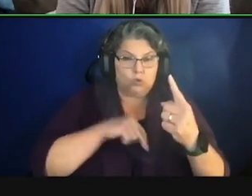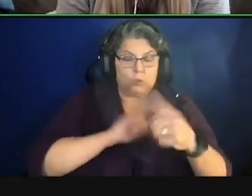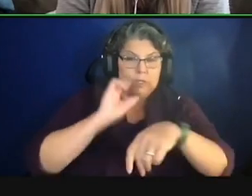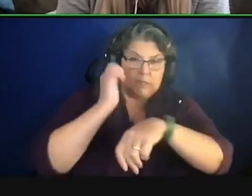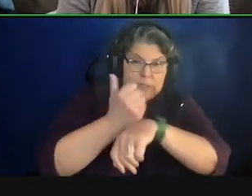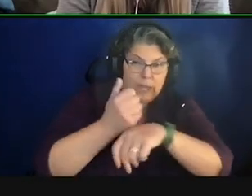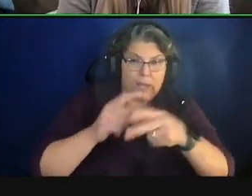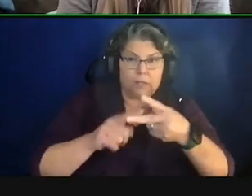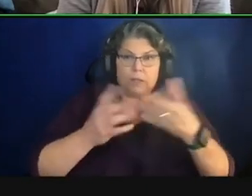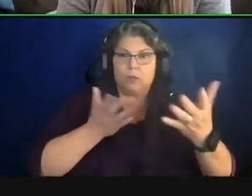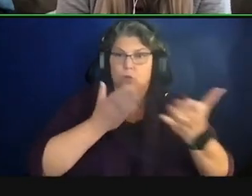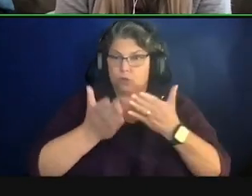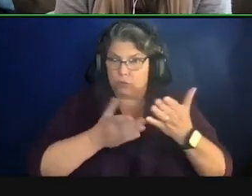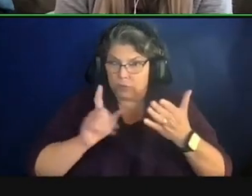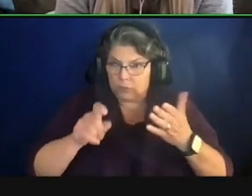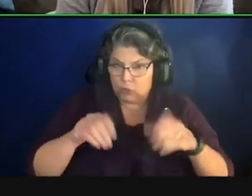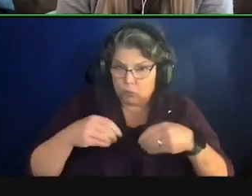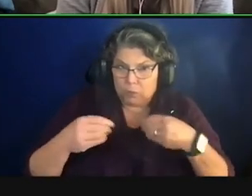services,